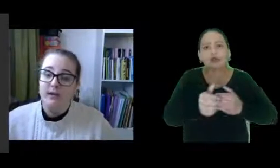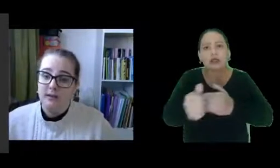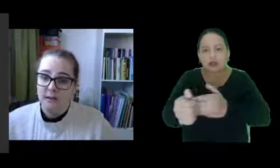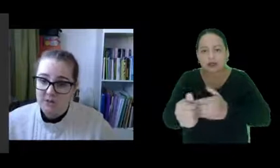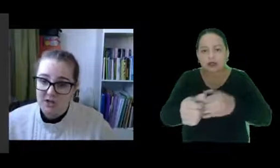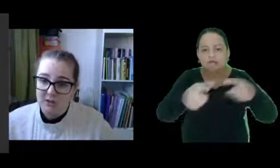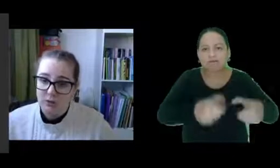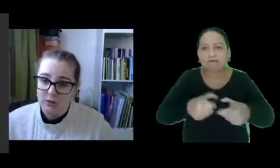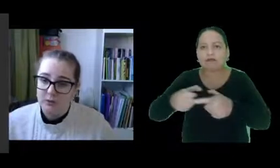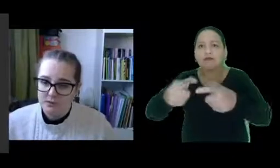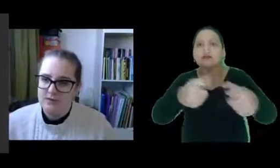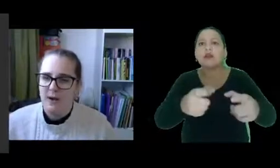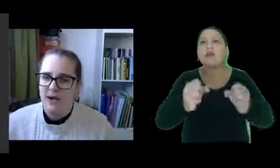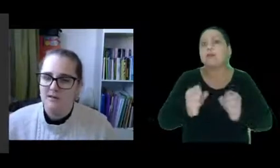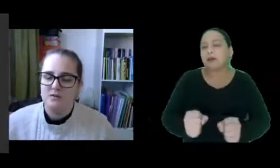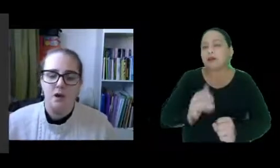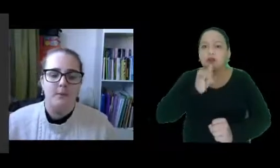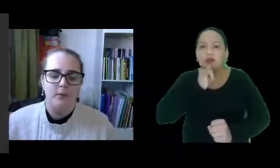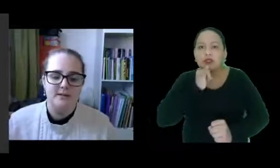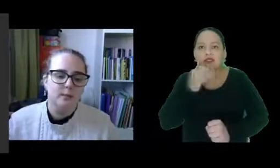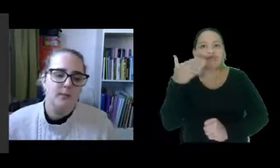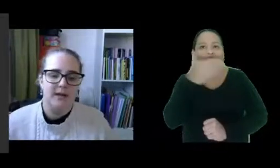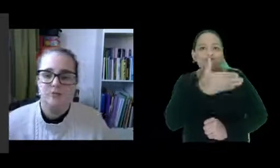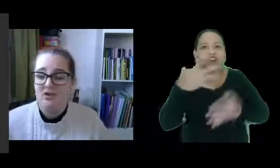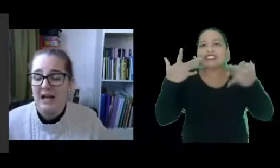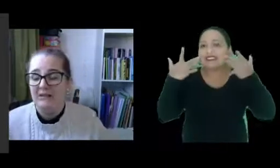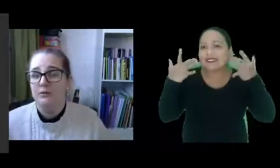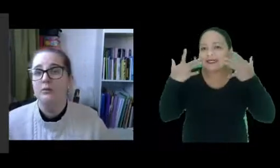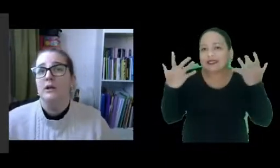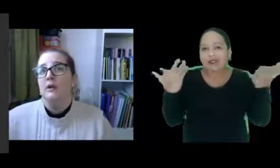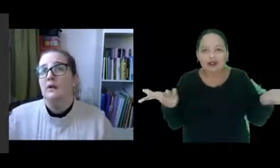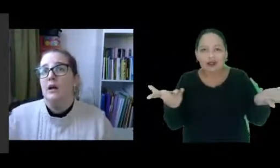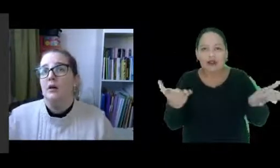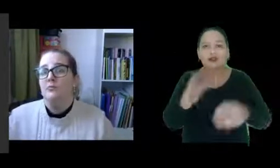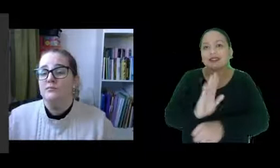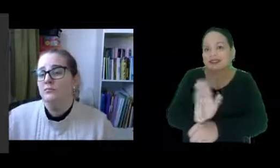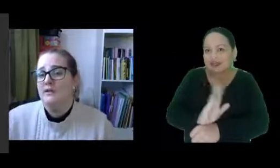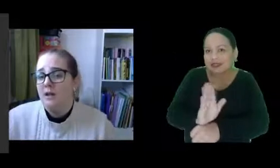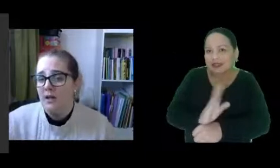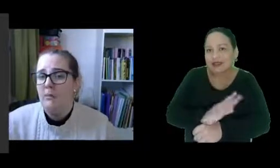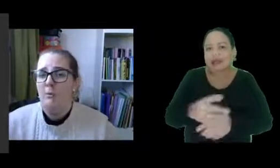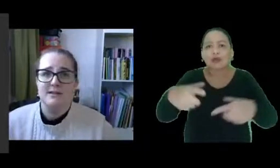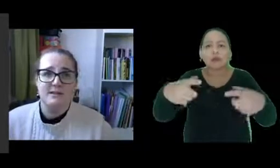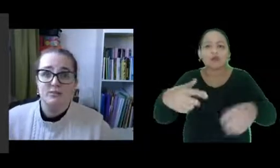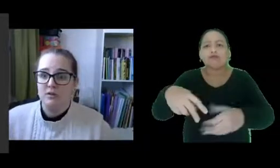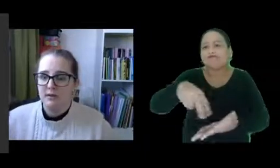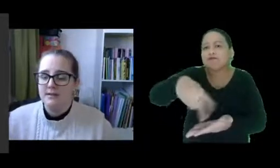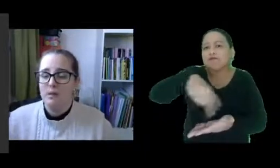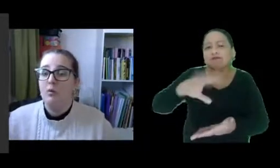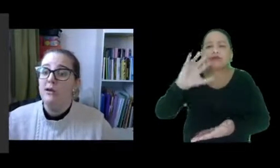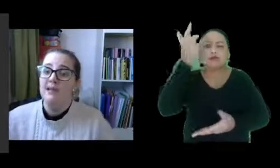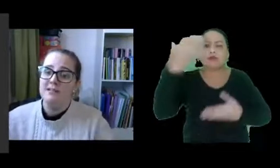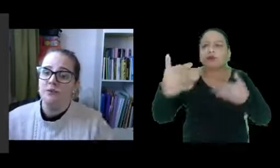all spaces. For example, to go to a theater, to go to the movies, a dance session. In